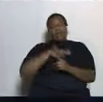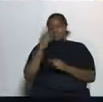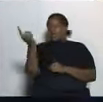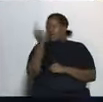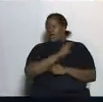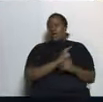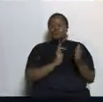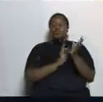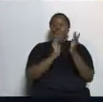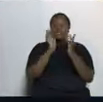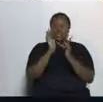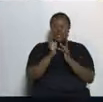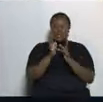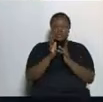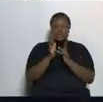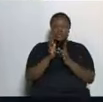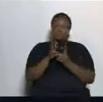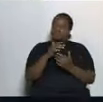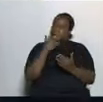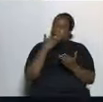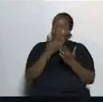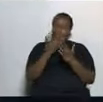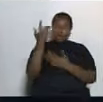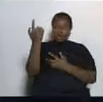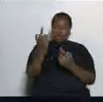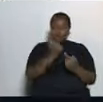Jesus. There they come to